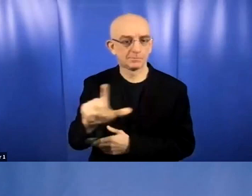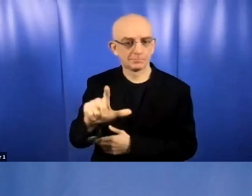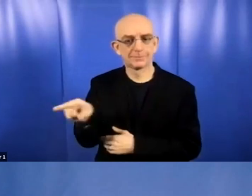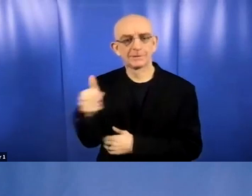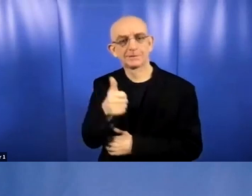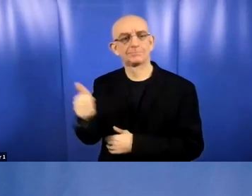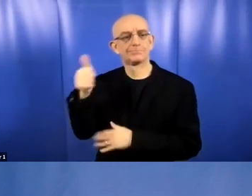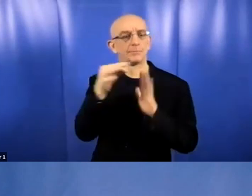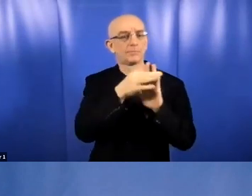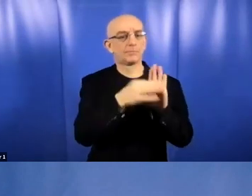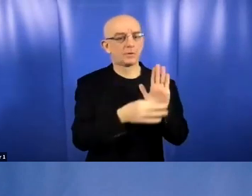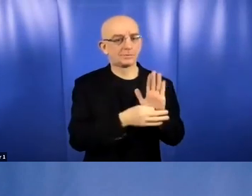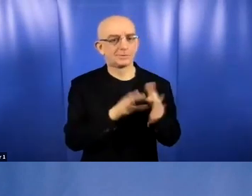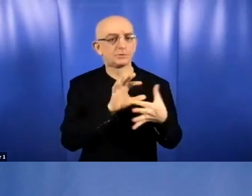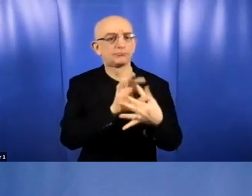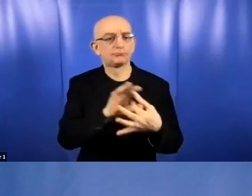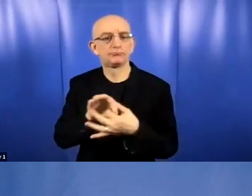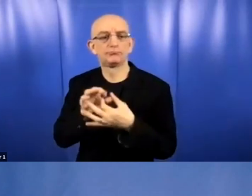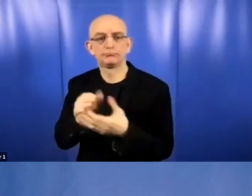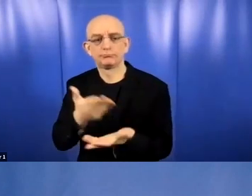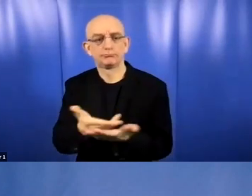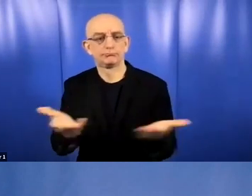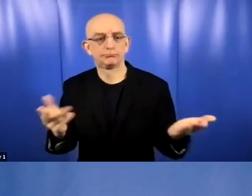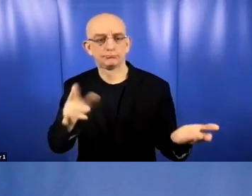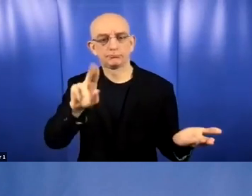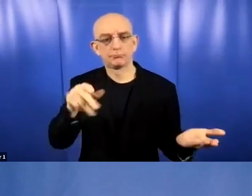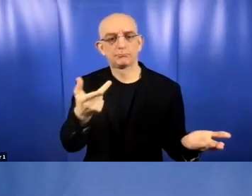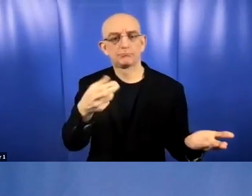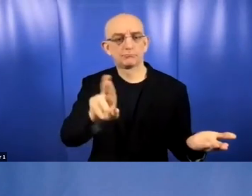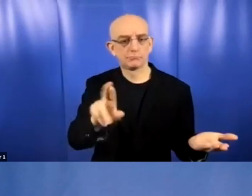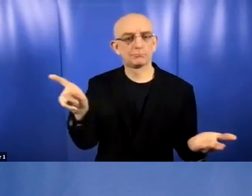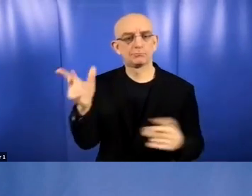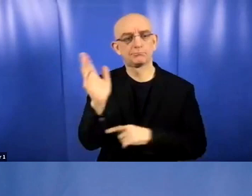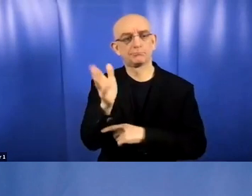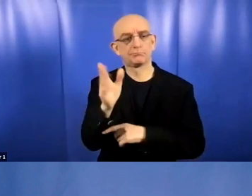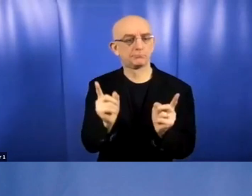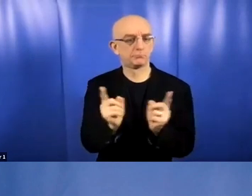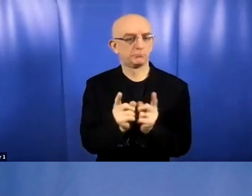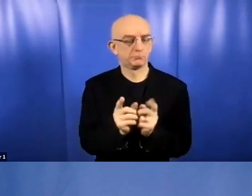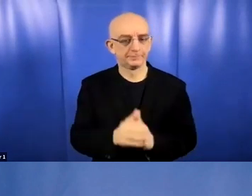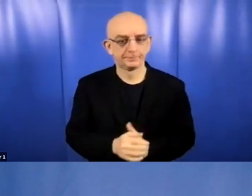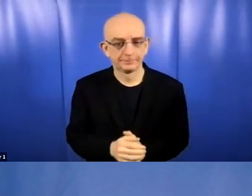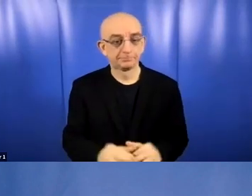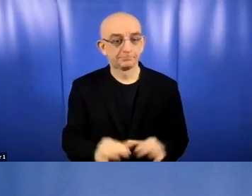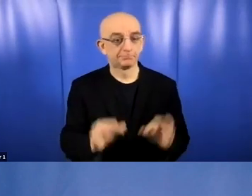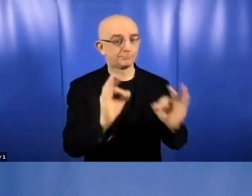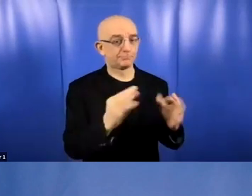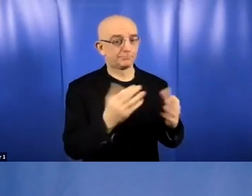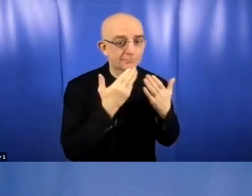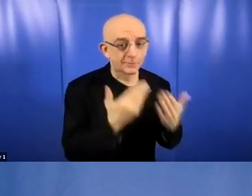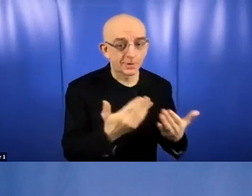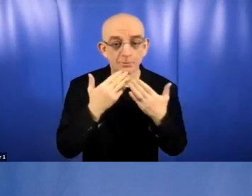Wonderful. Thank you so much, Jeff, for that introduction. Welcome everyone to this, our final of 20